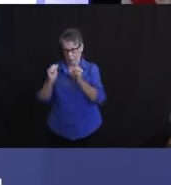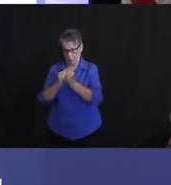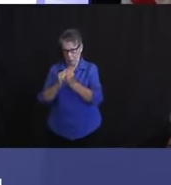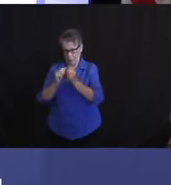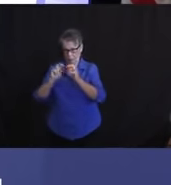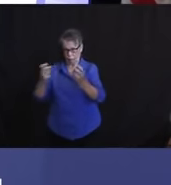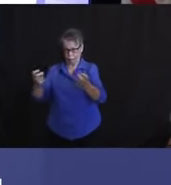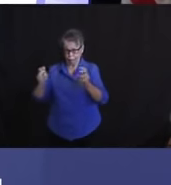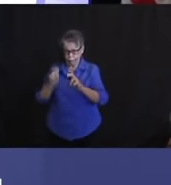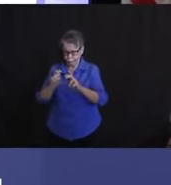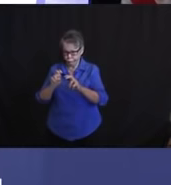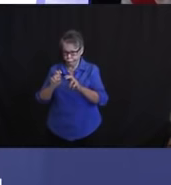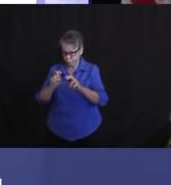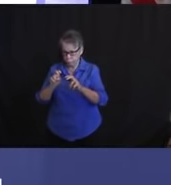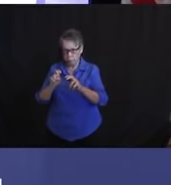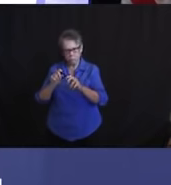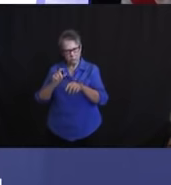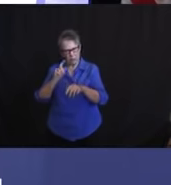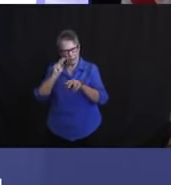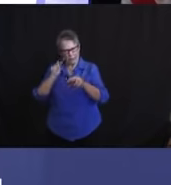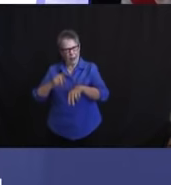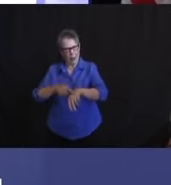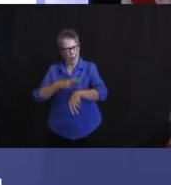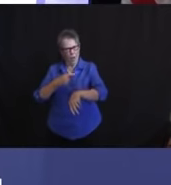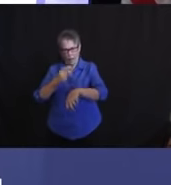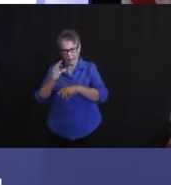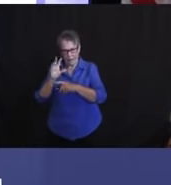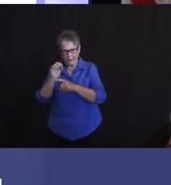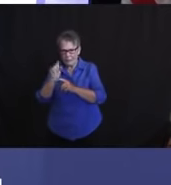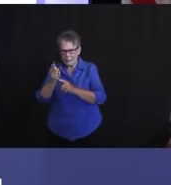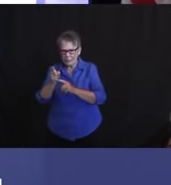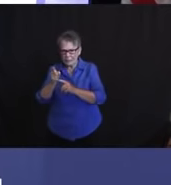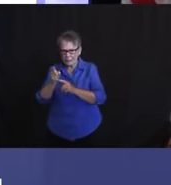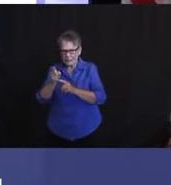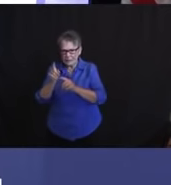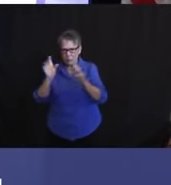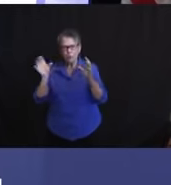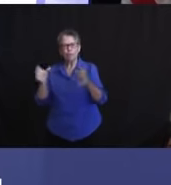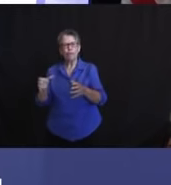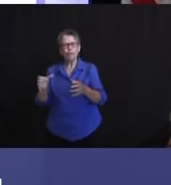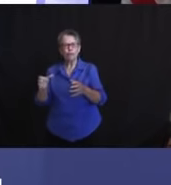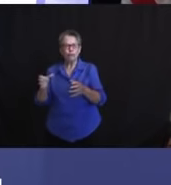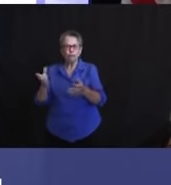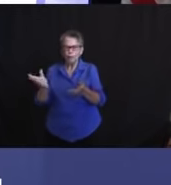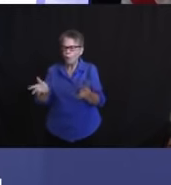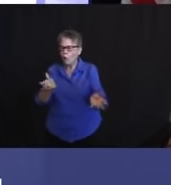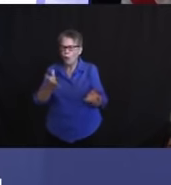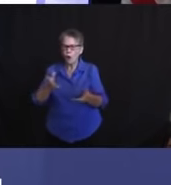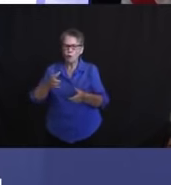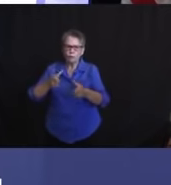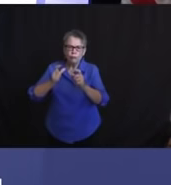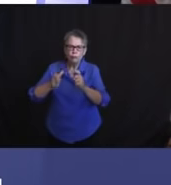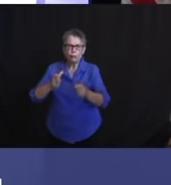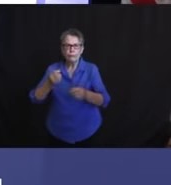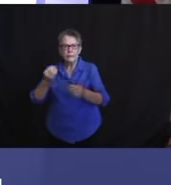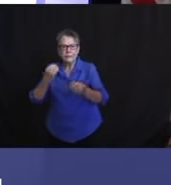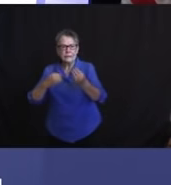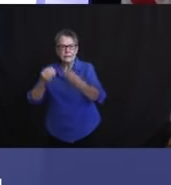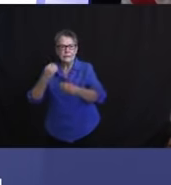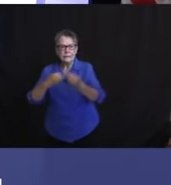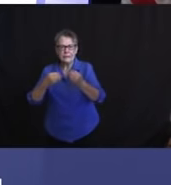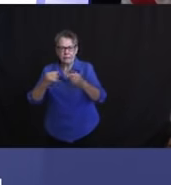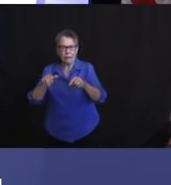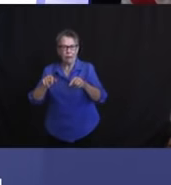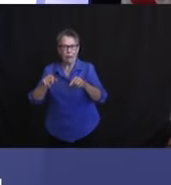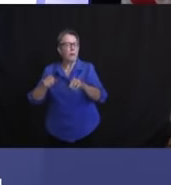in other states connected to restaurants and bars. For example, one restaurant in Michigan was linked to more than